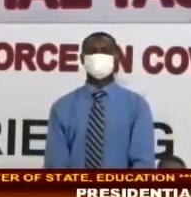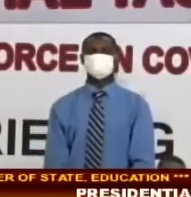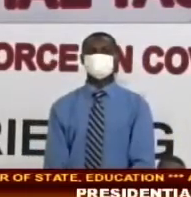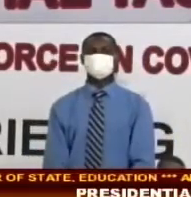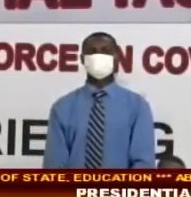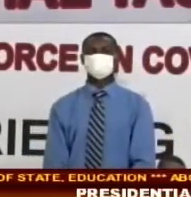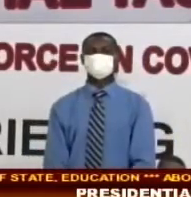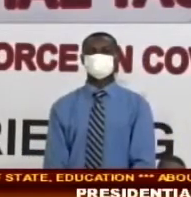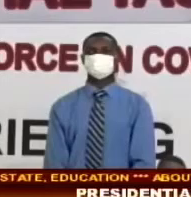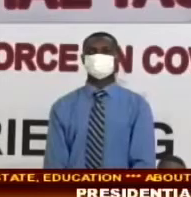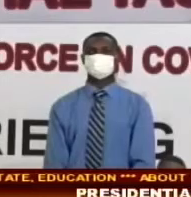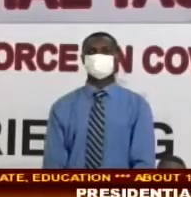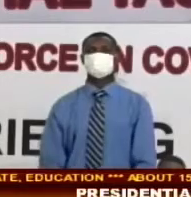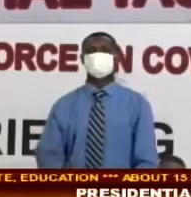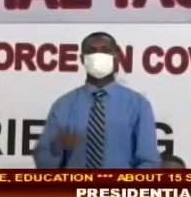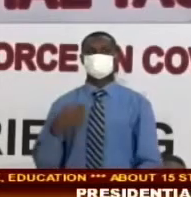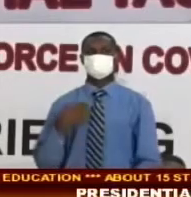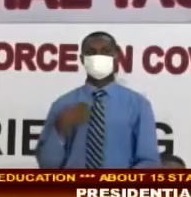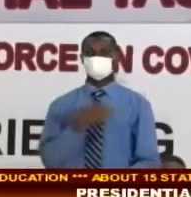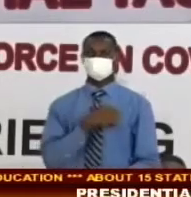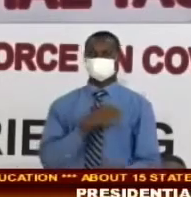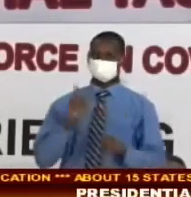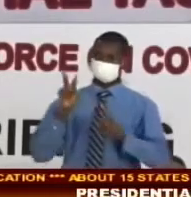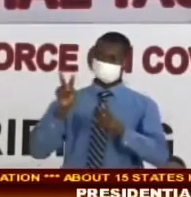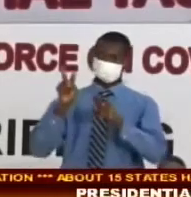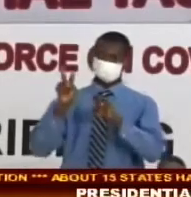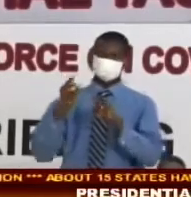Okay, I'm looking forward to it.